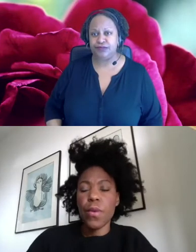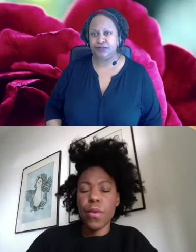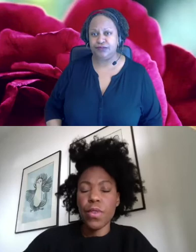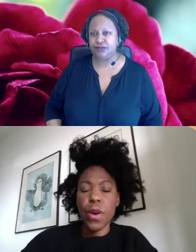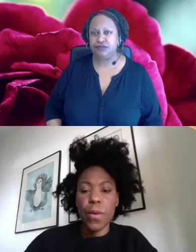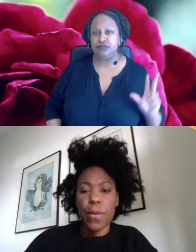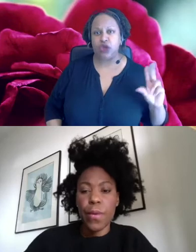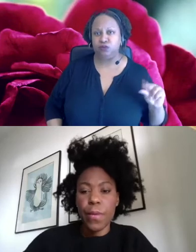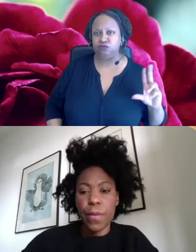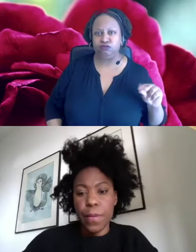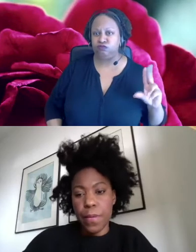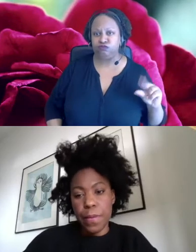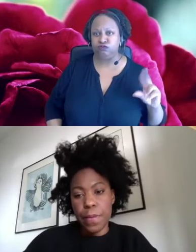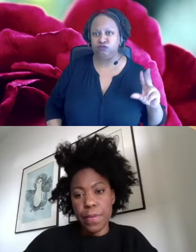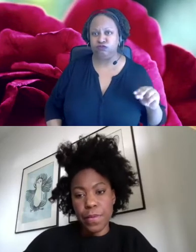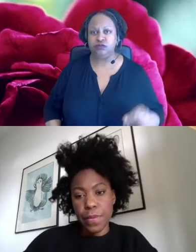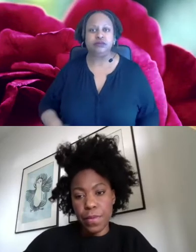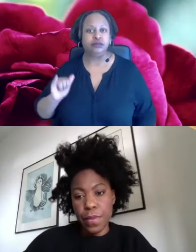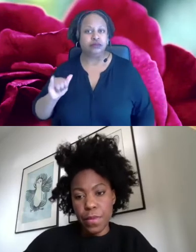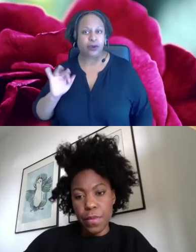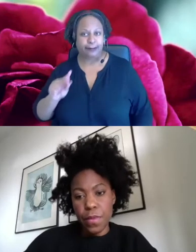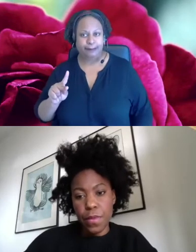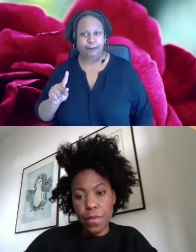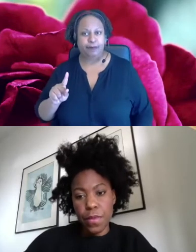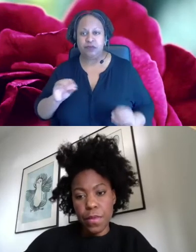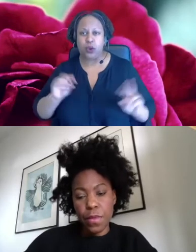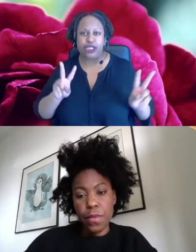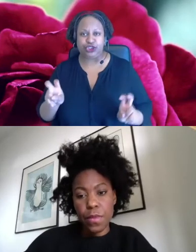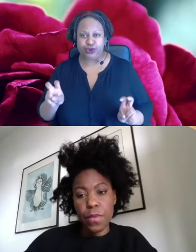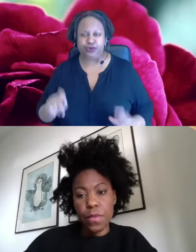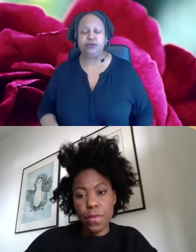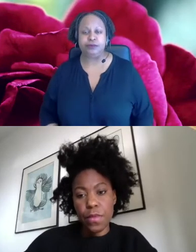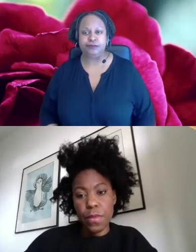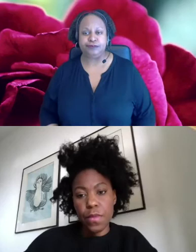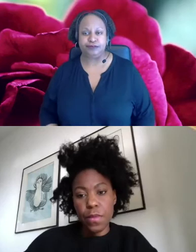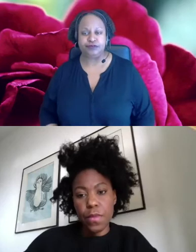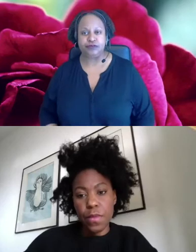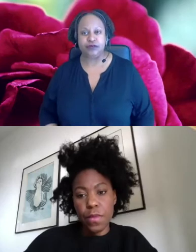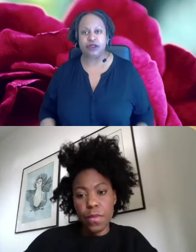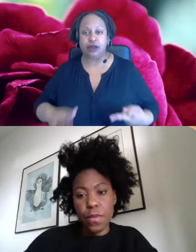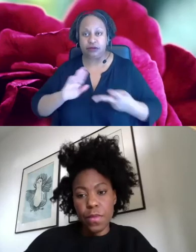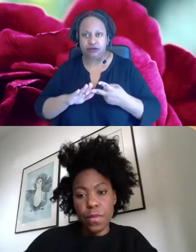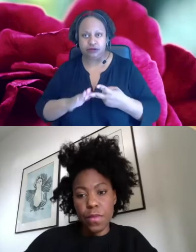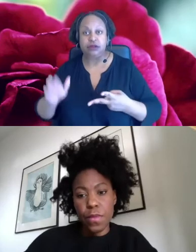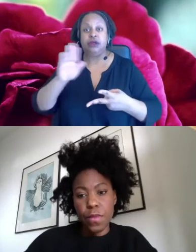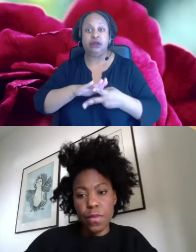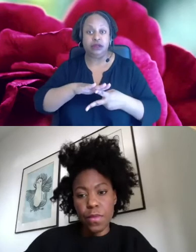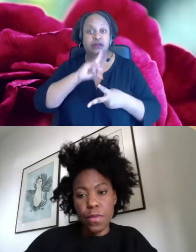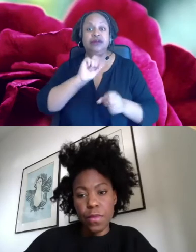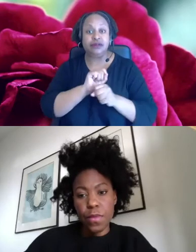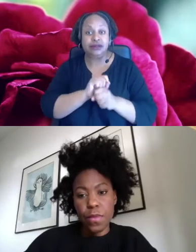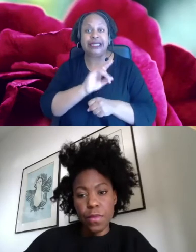Significant? No. Okay, so not an issue there. Let's go to the other one where you did receive